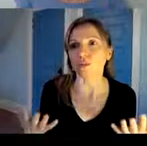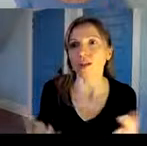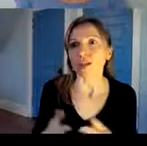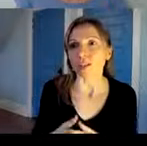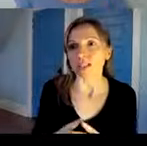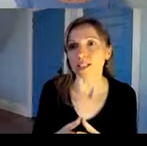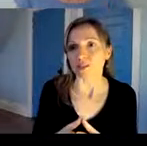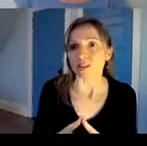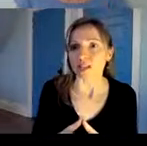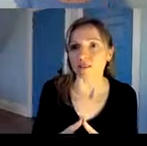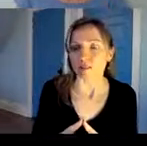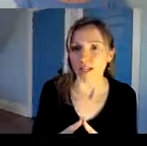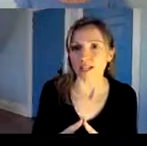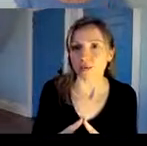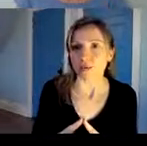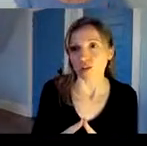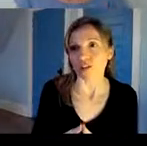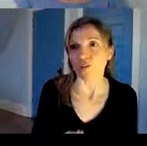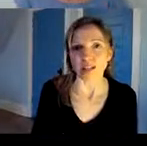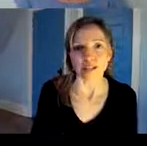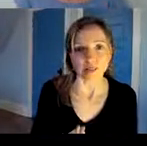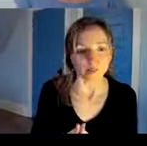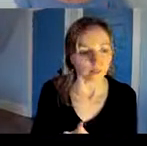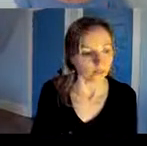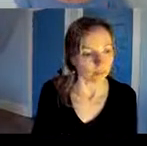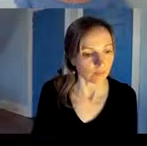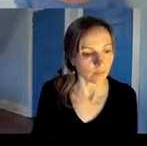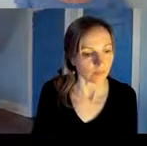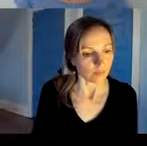has its own list of invasive plants and watch list plants.